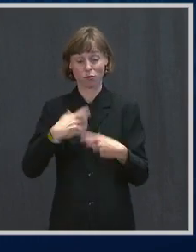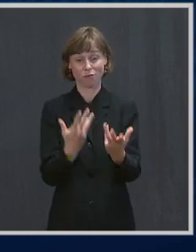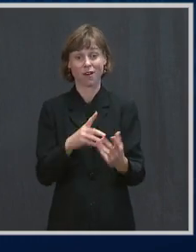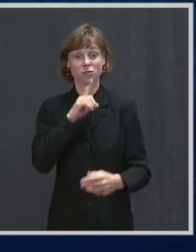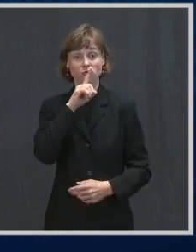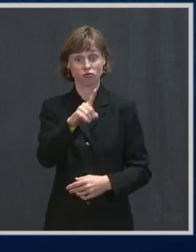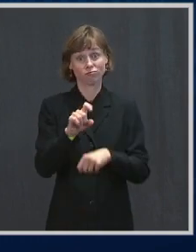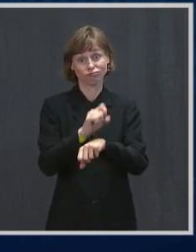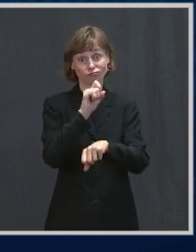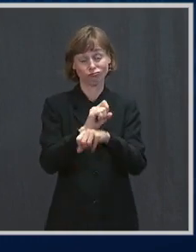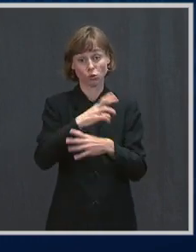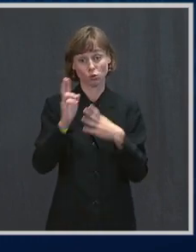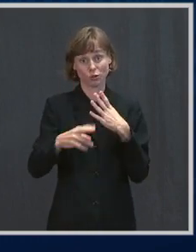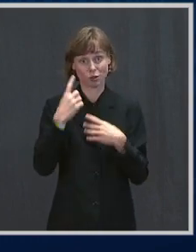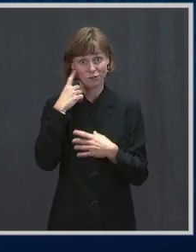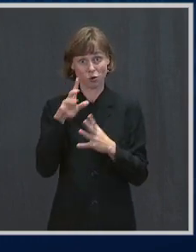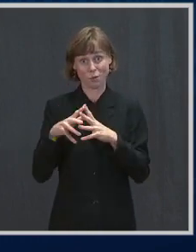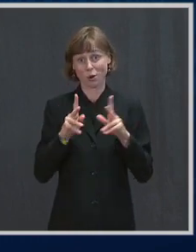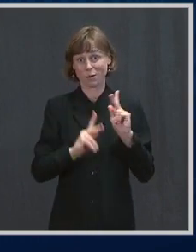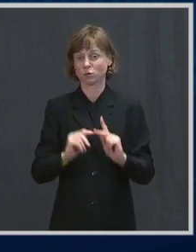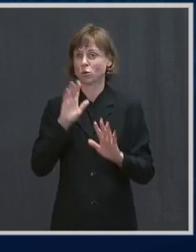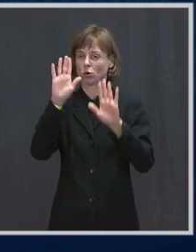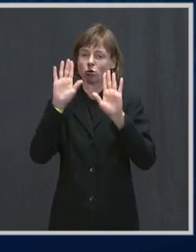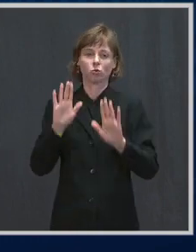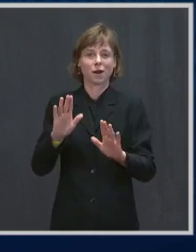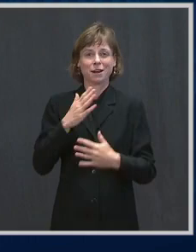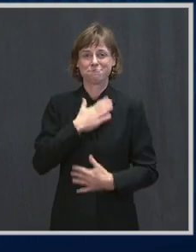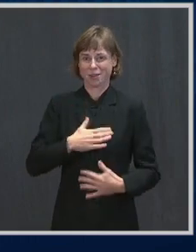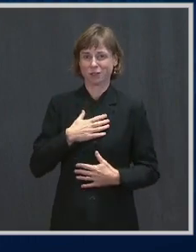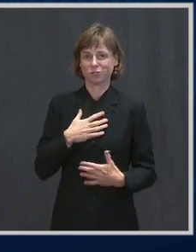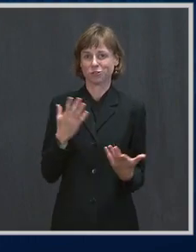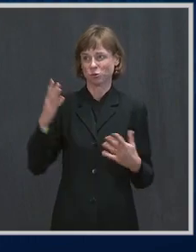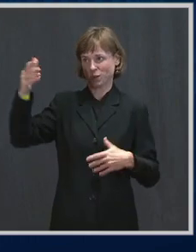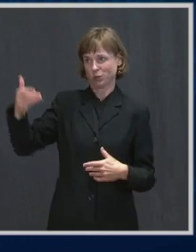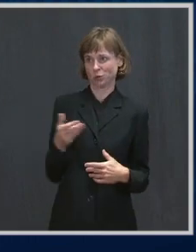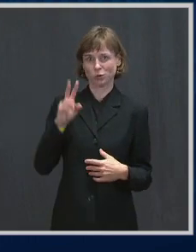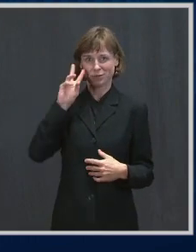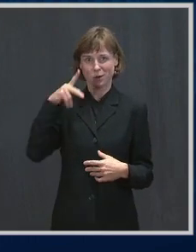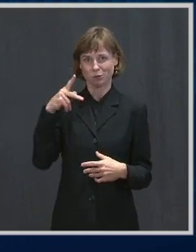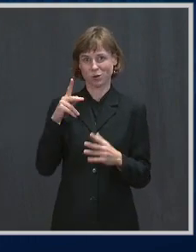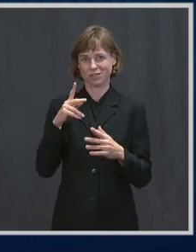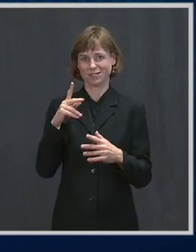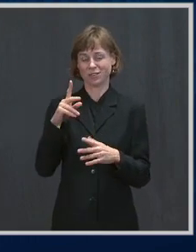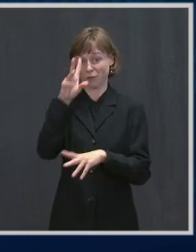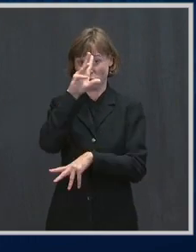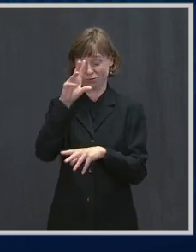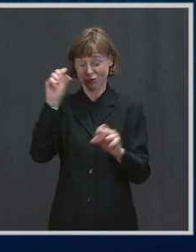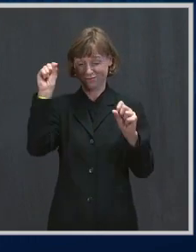so it's my great pleasure to introduce to you the Vice President of the United States.